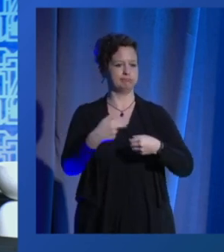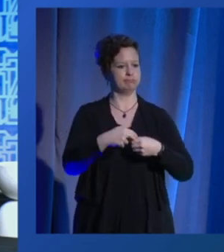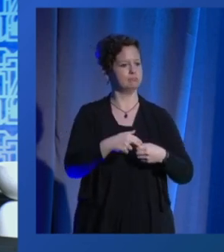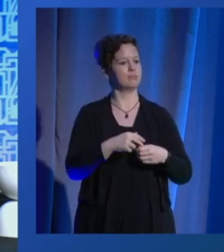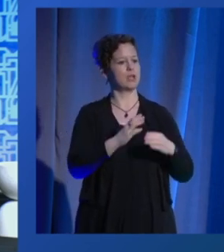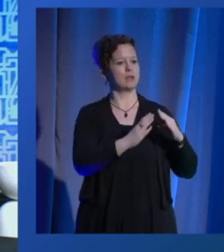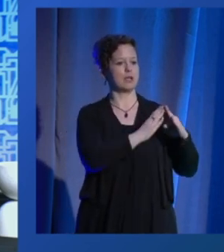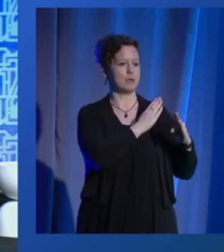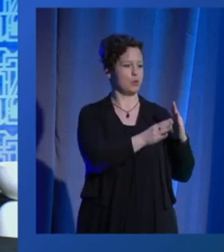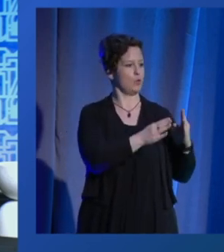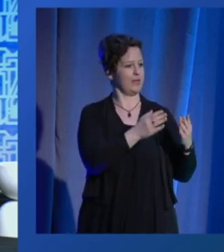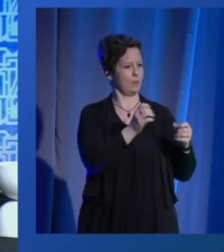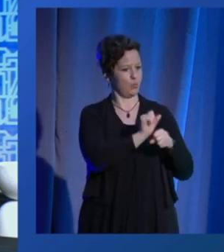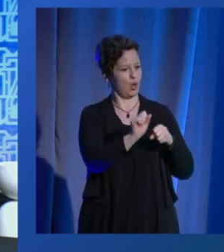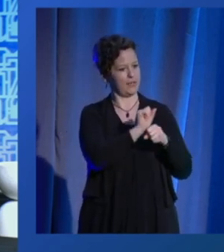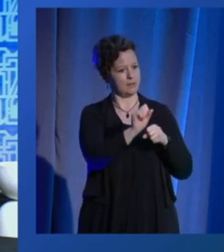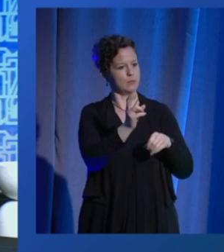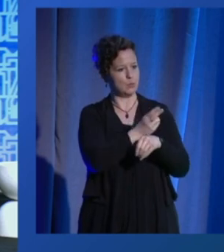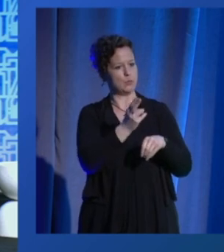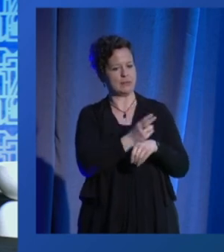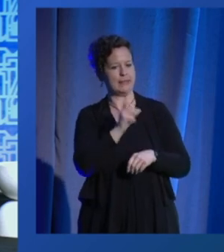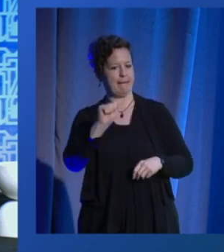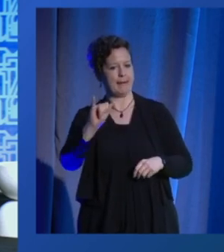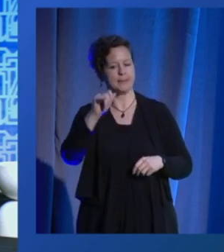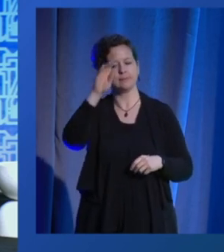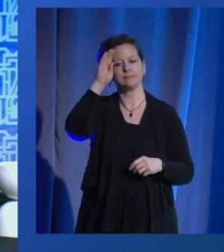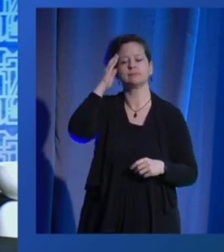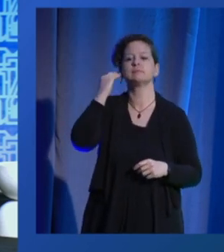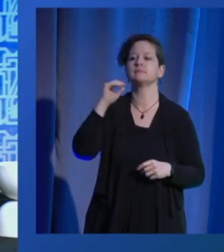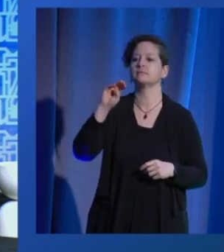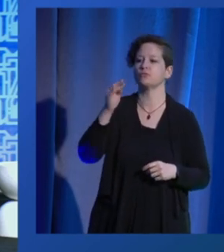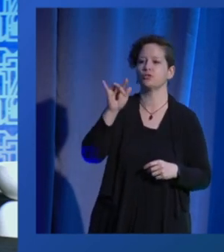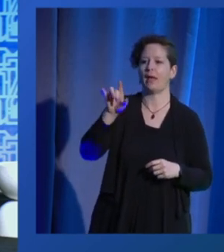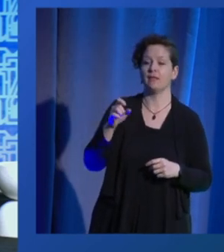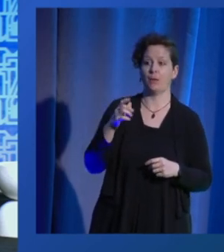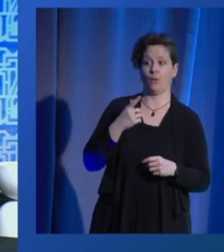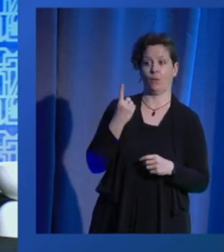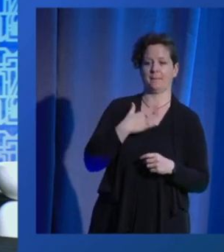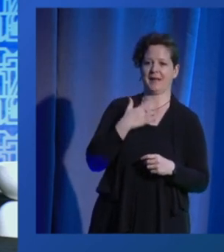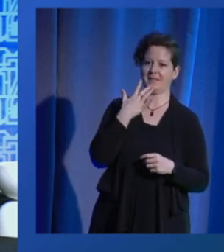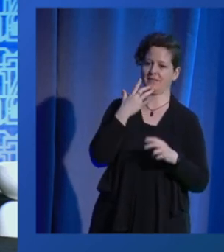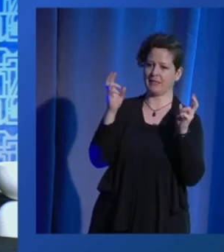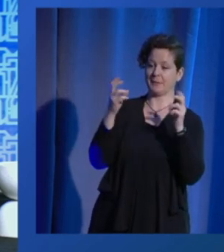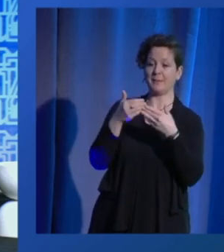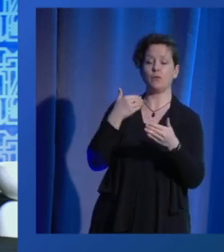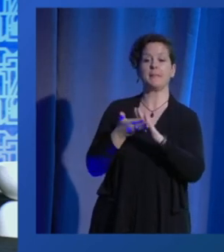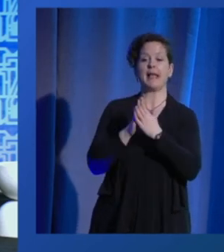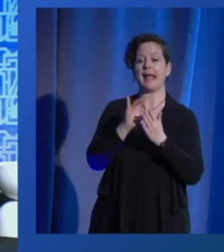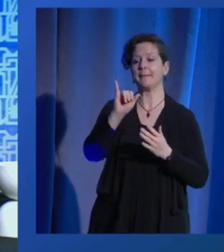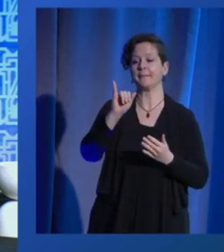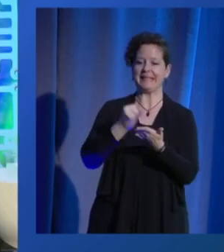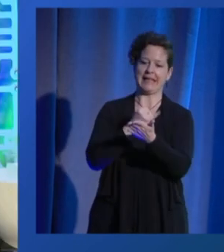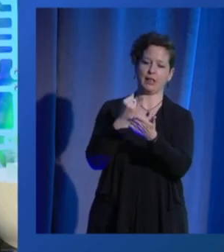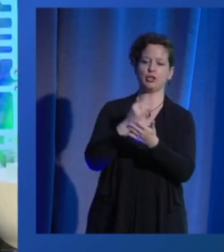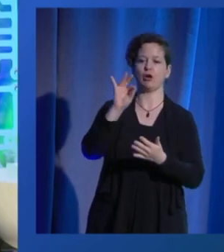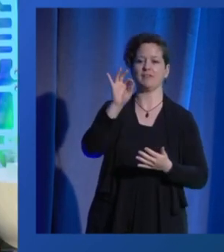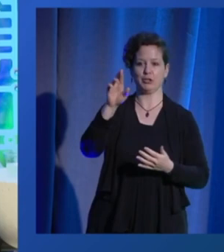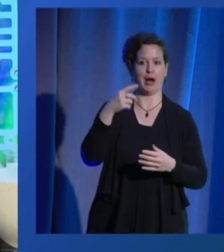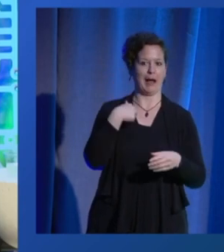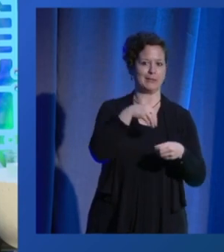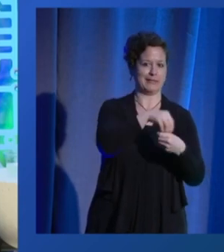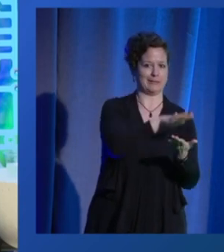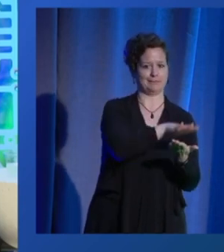work with AI sure this is actually one of my favorite topics because before I was an intelligence officer I was in Academia